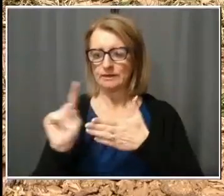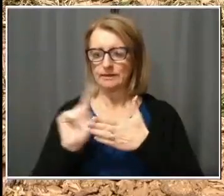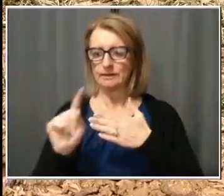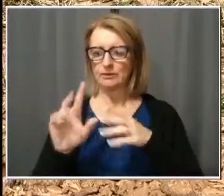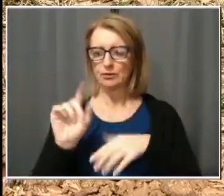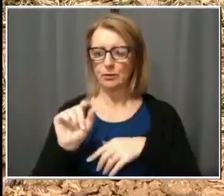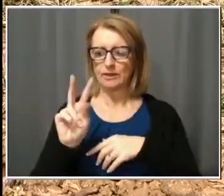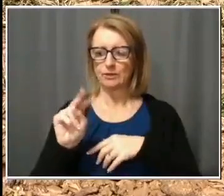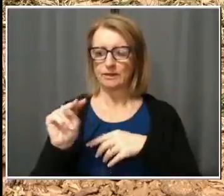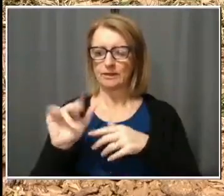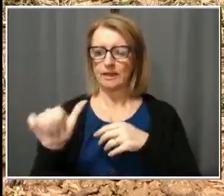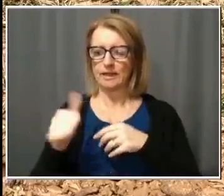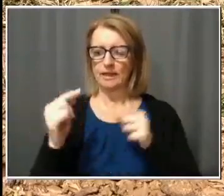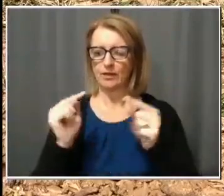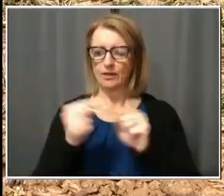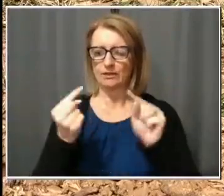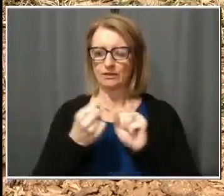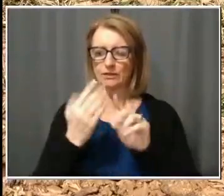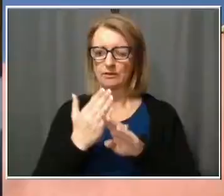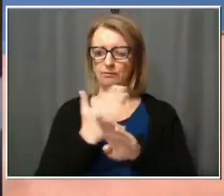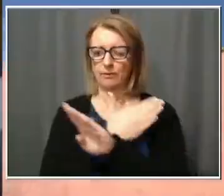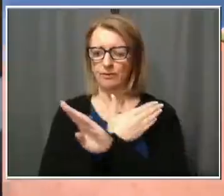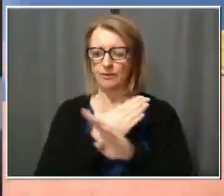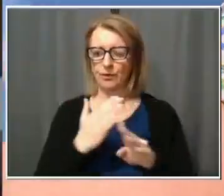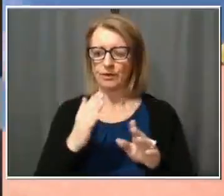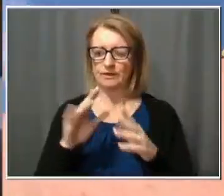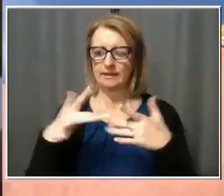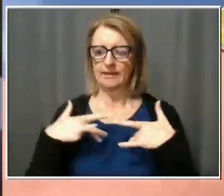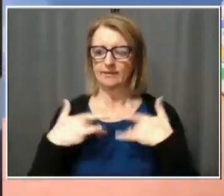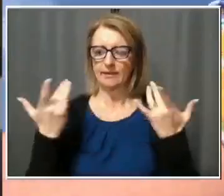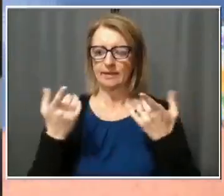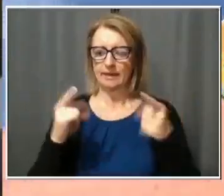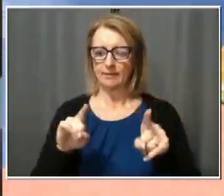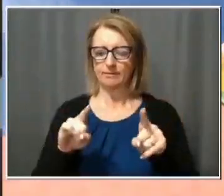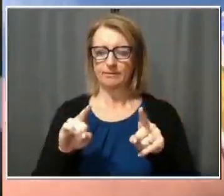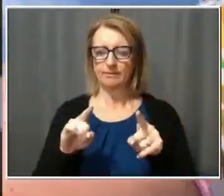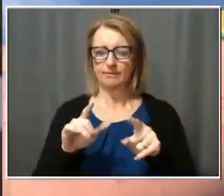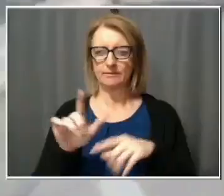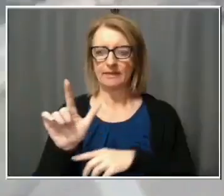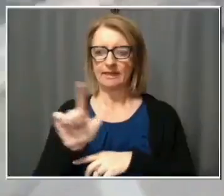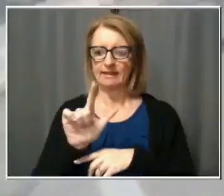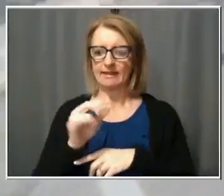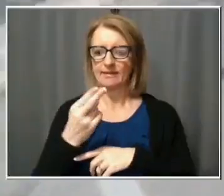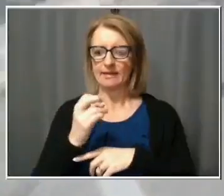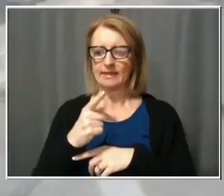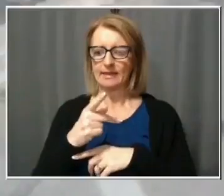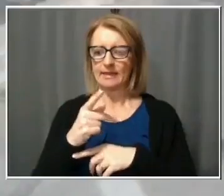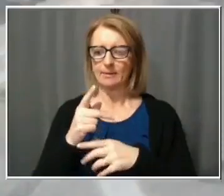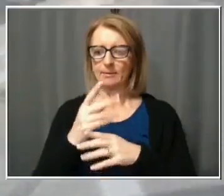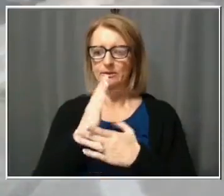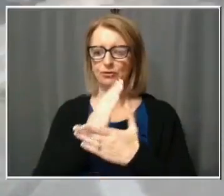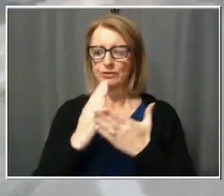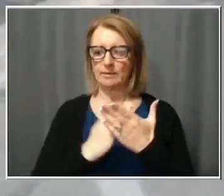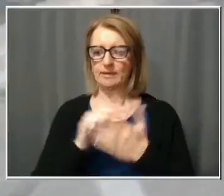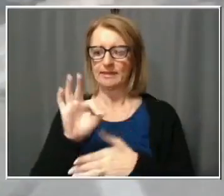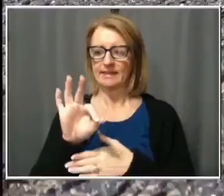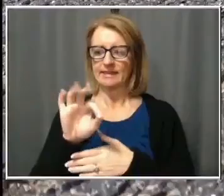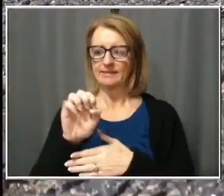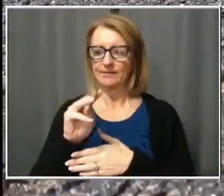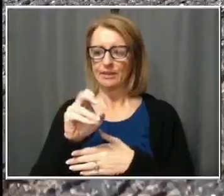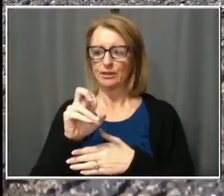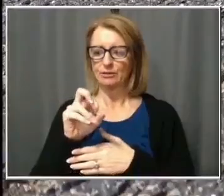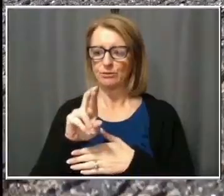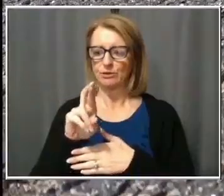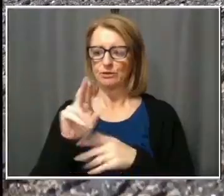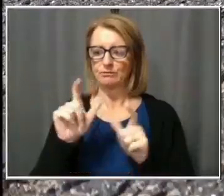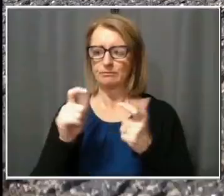suffered another injury right before an event. I had a left hip stress fracture in my femur. It was pretty big.